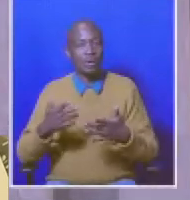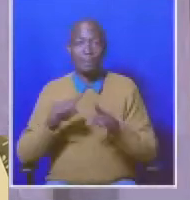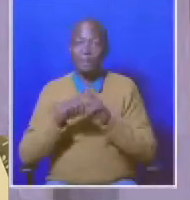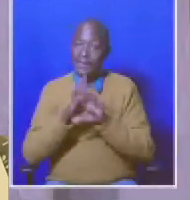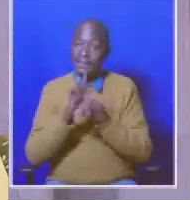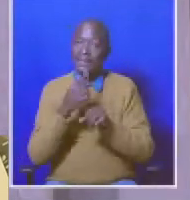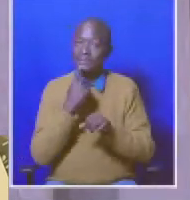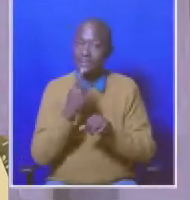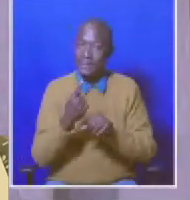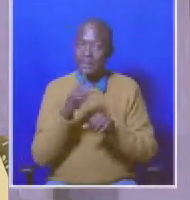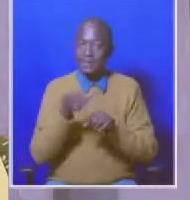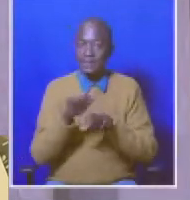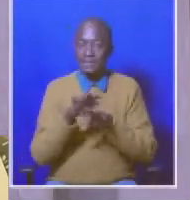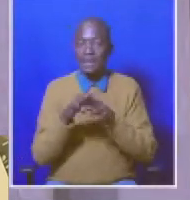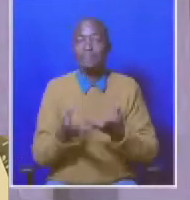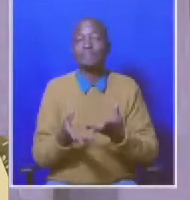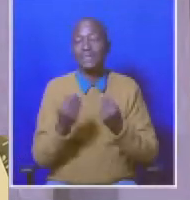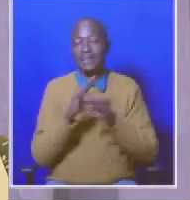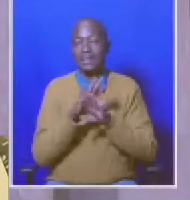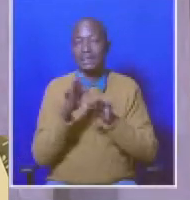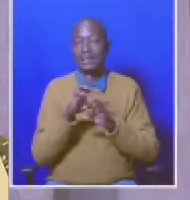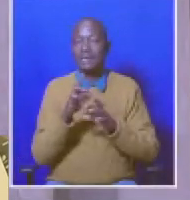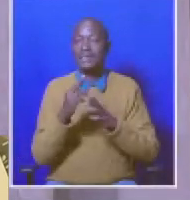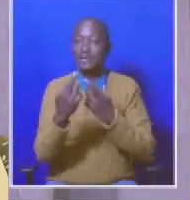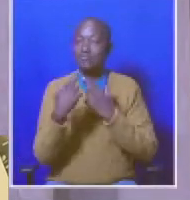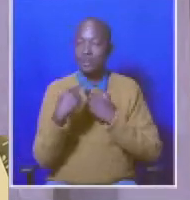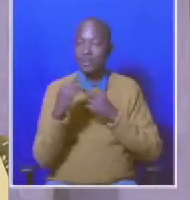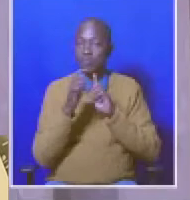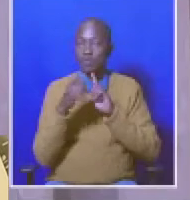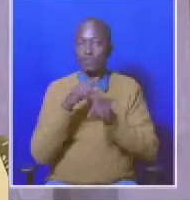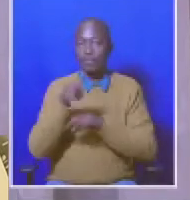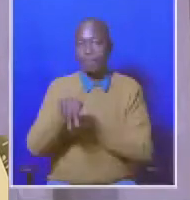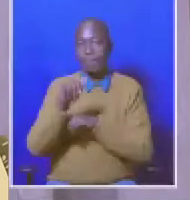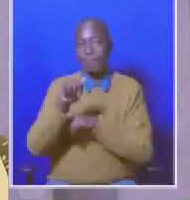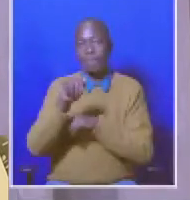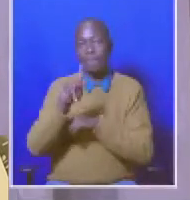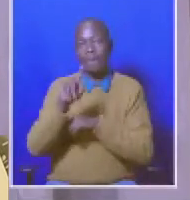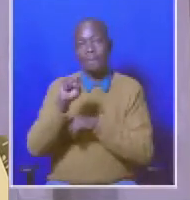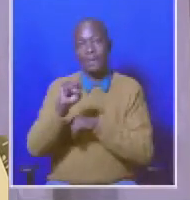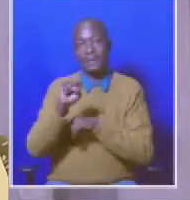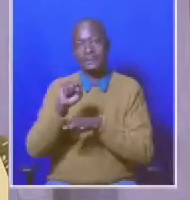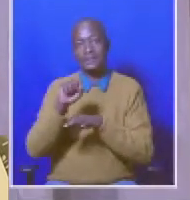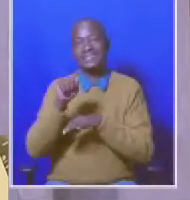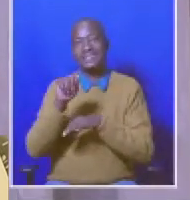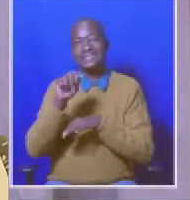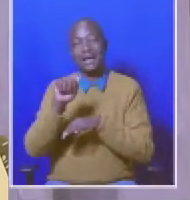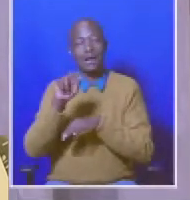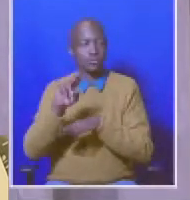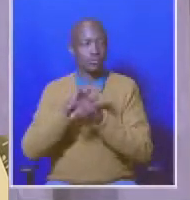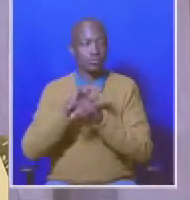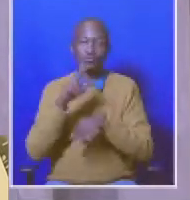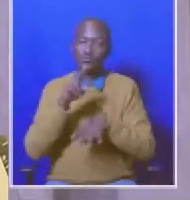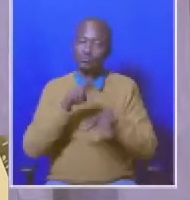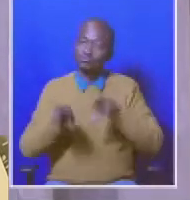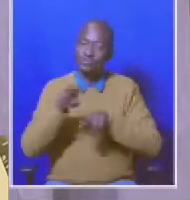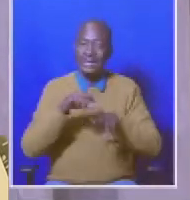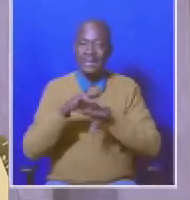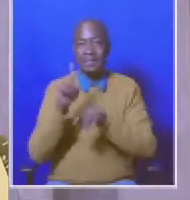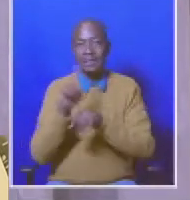I'm getting a report next week from Honorable Paxtau to check what the problem